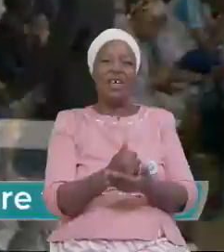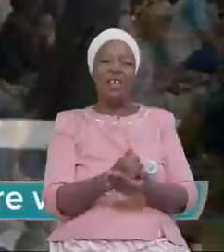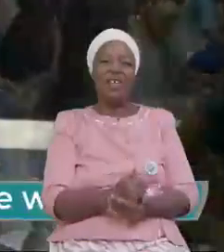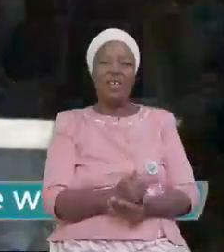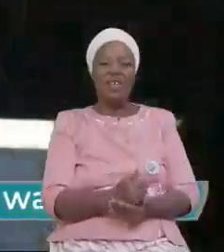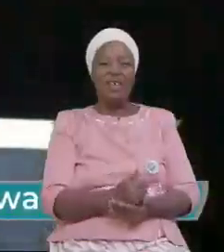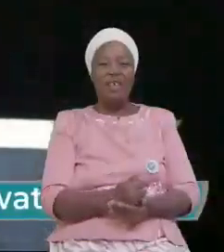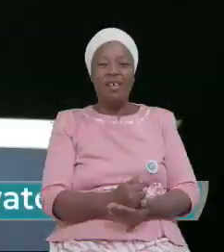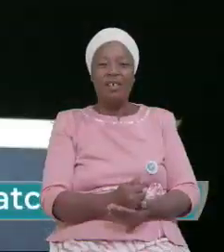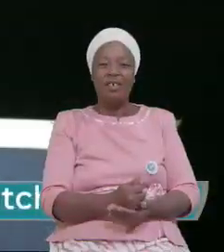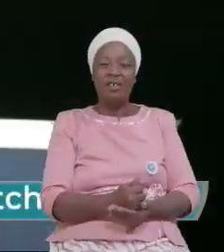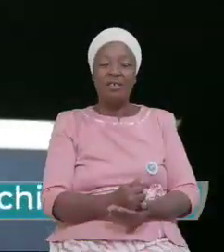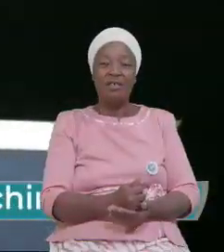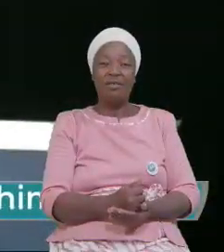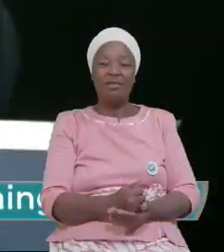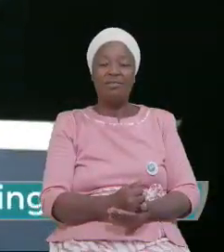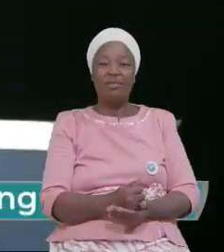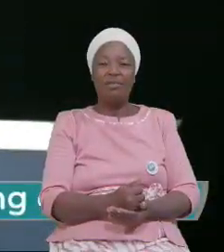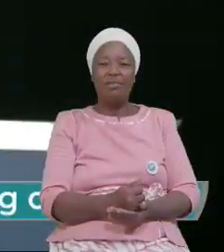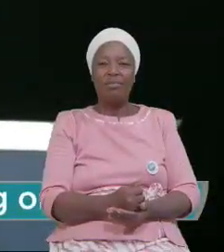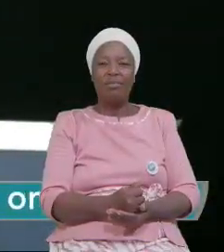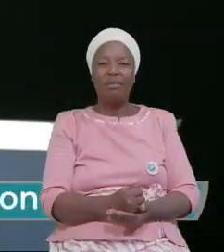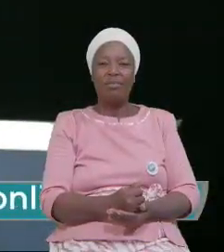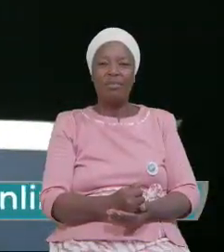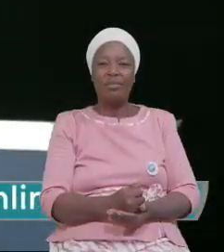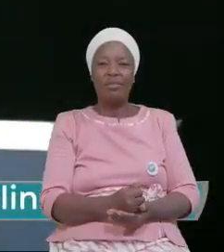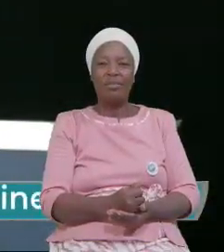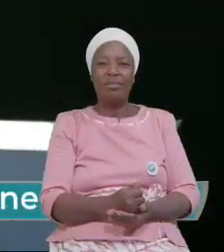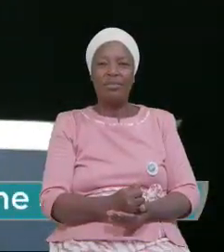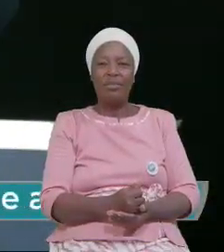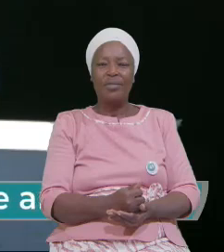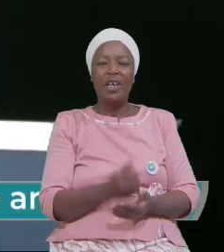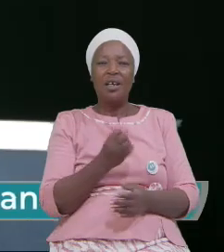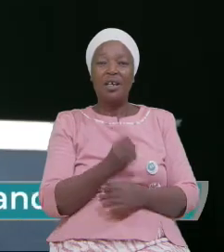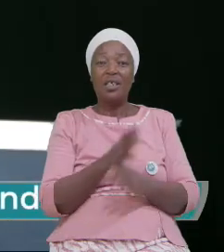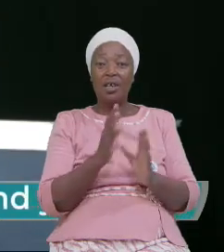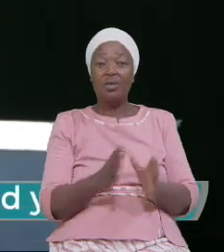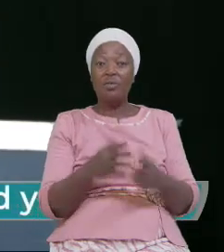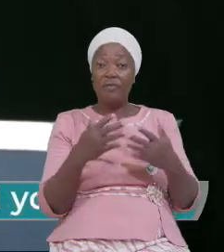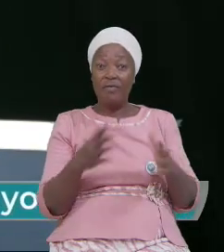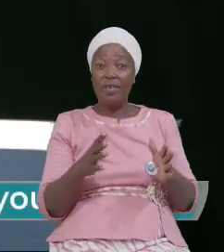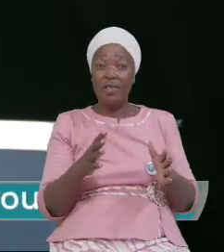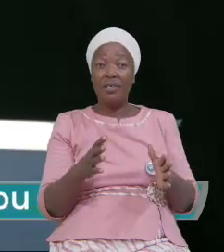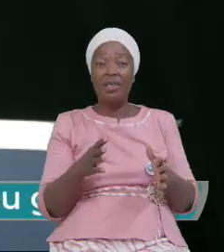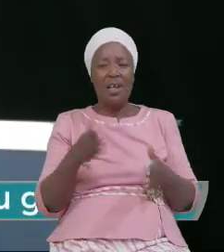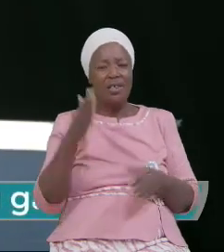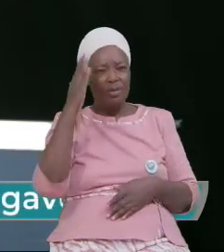the counselors. Wave your hand and let's see you. I can see the flag over there. At the extreme